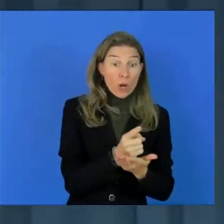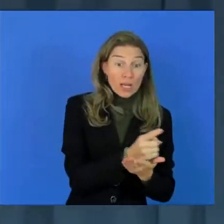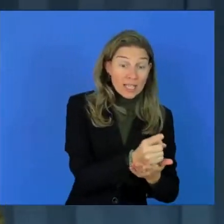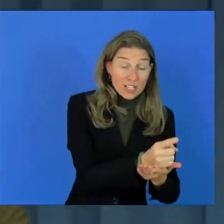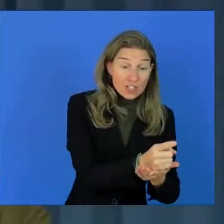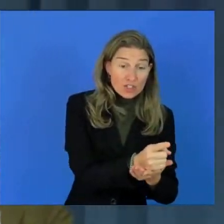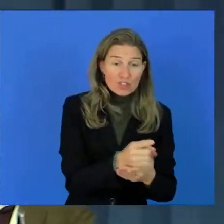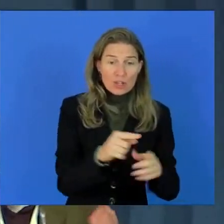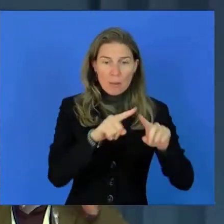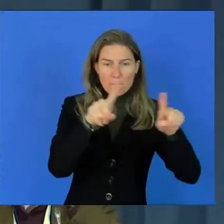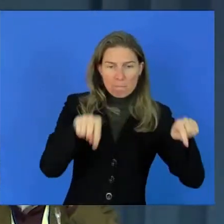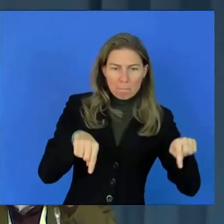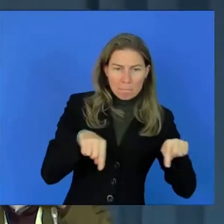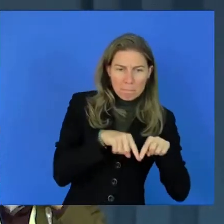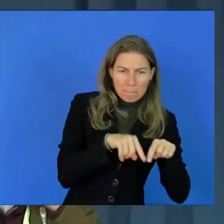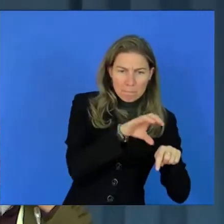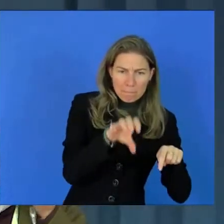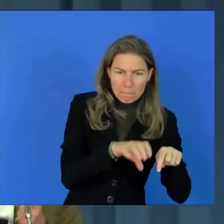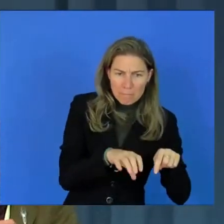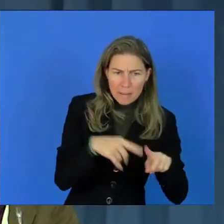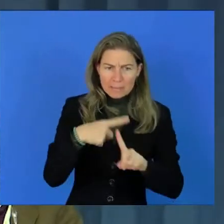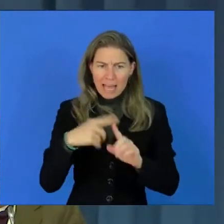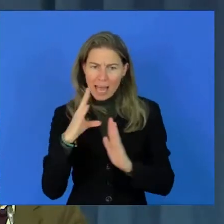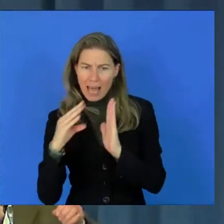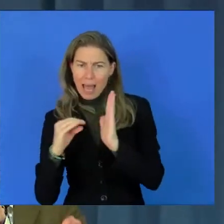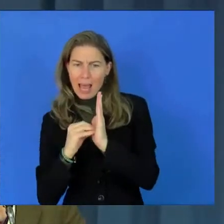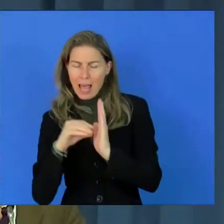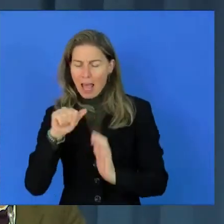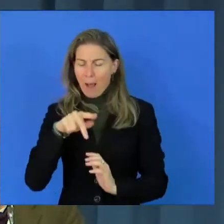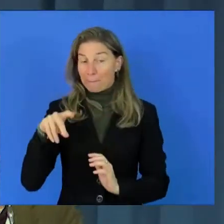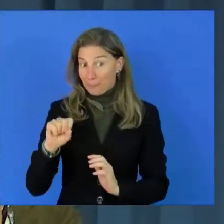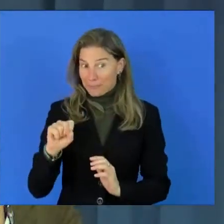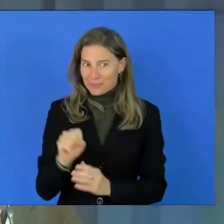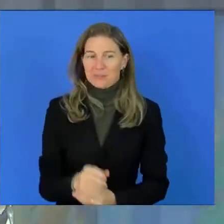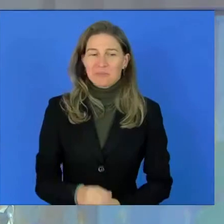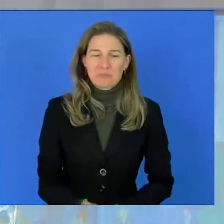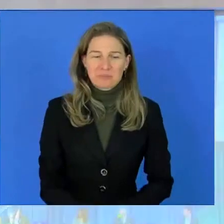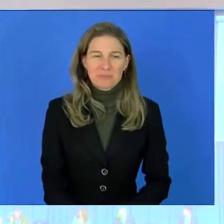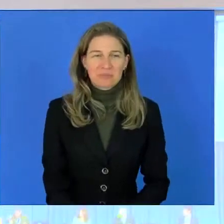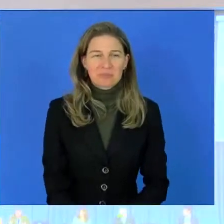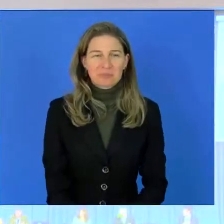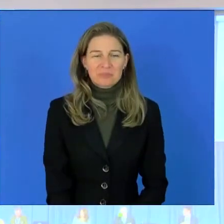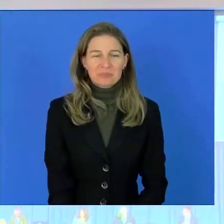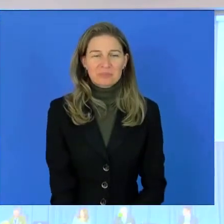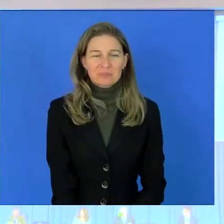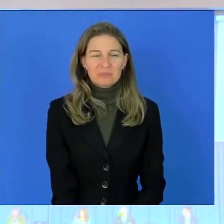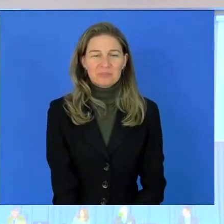you are. And Tom, to you, thank you. Thank you very much.